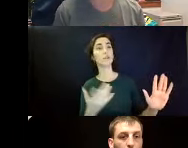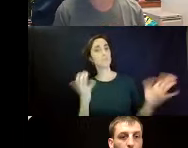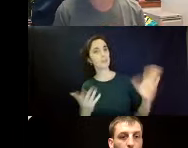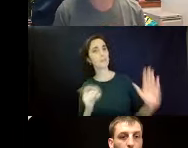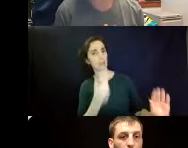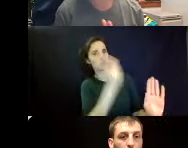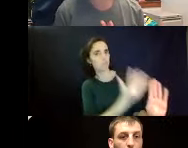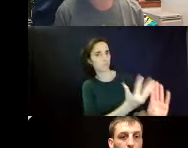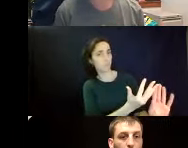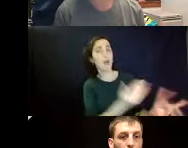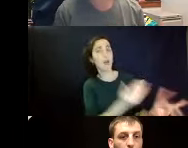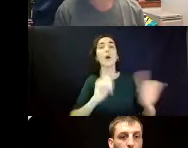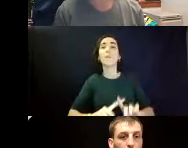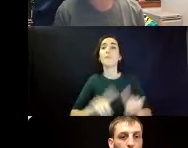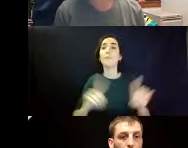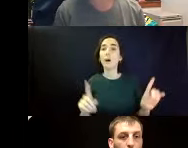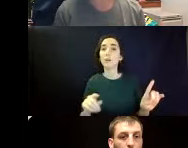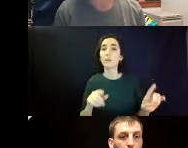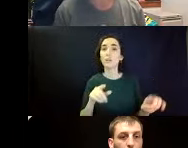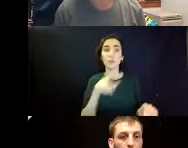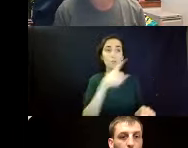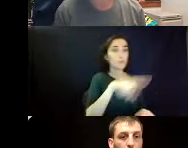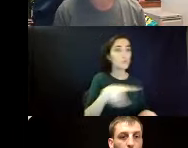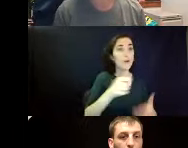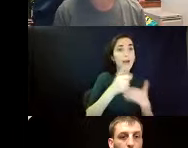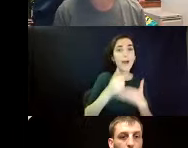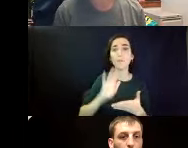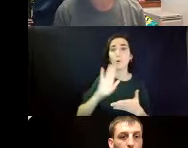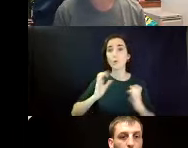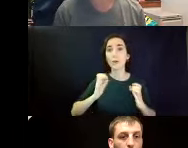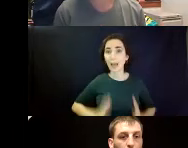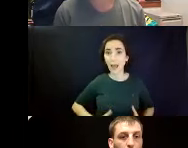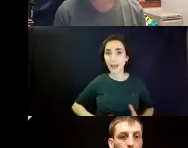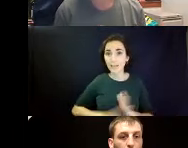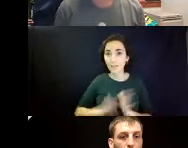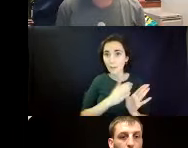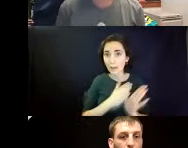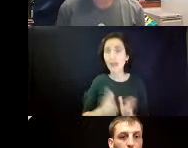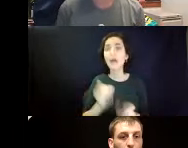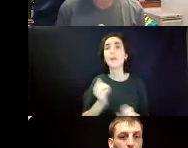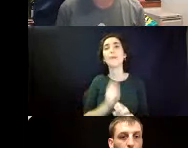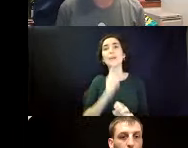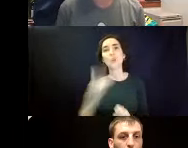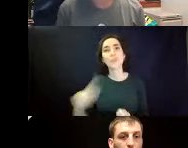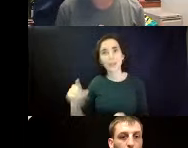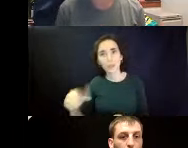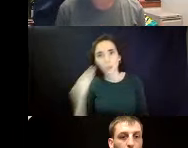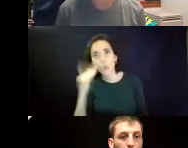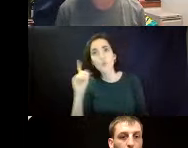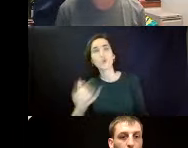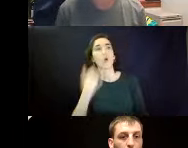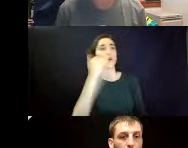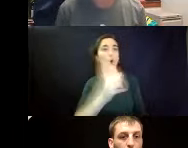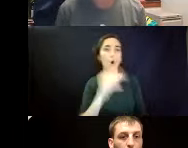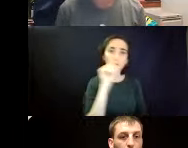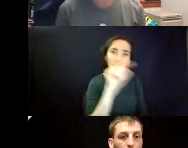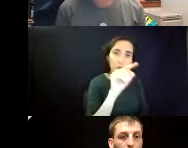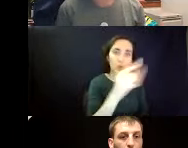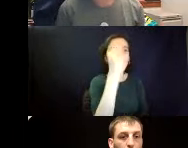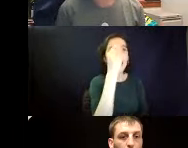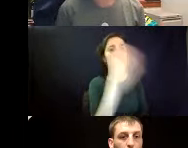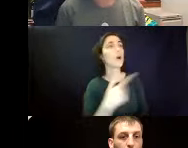you're helping your clients and your constituents develop those plans, please make sure they know to call you and tell you where they are.